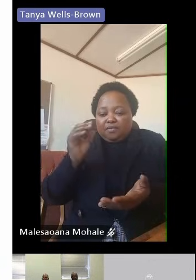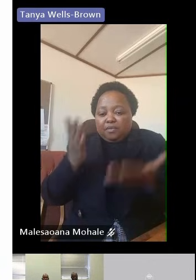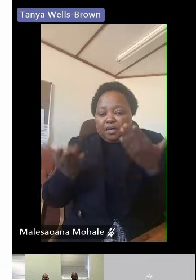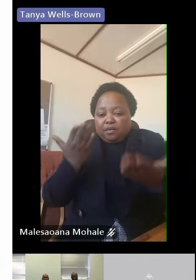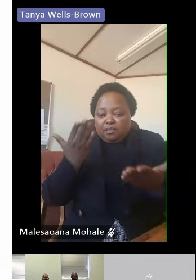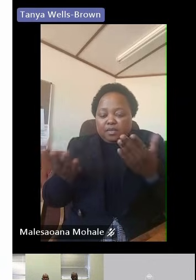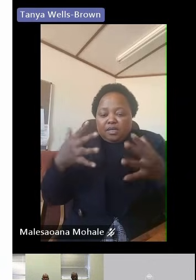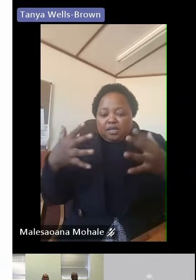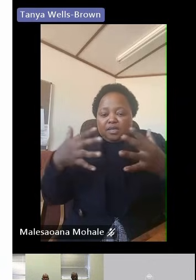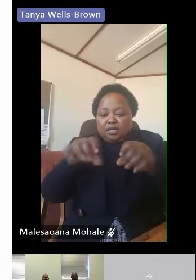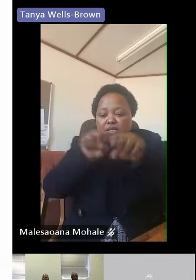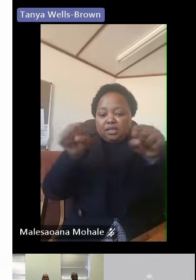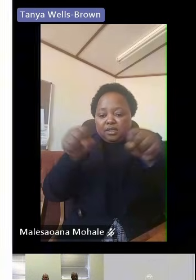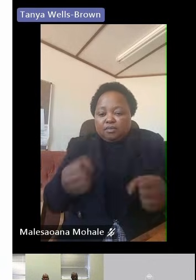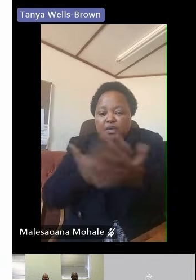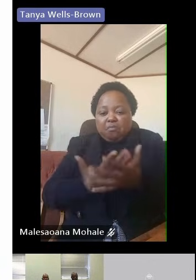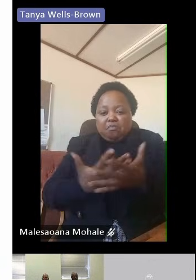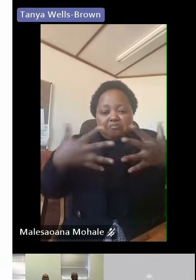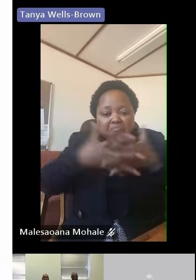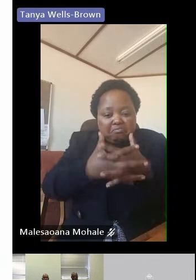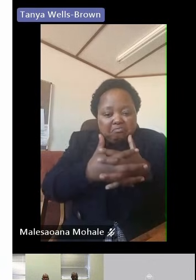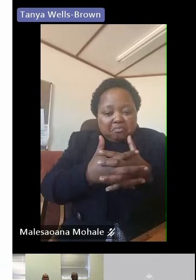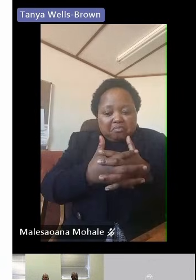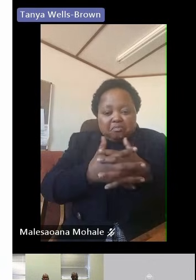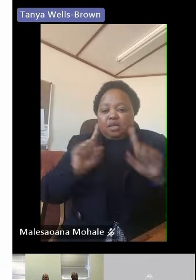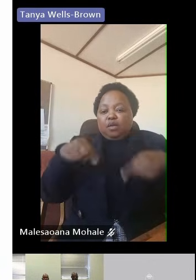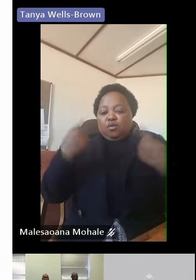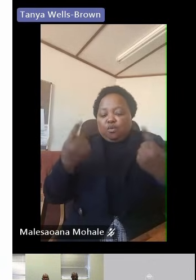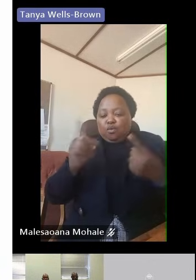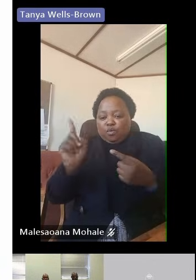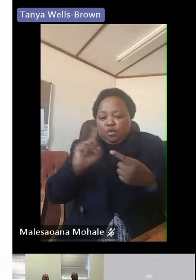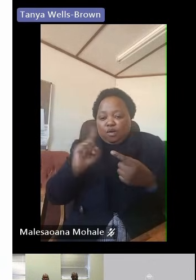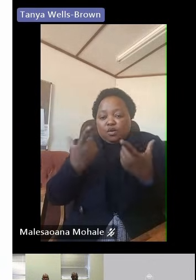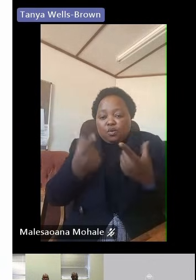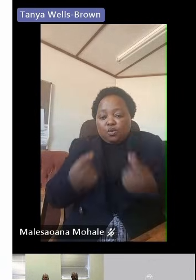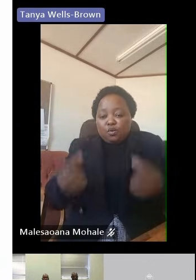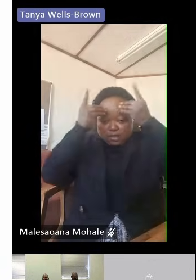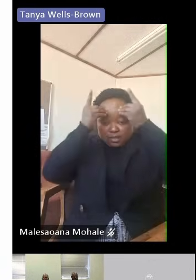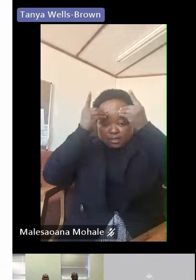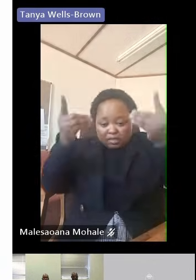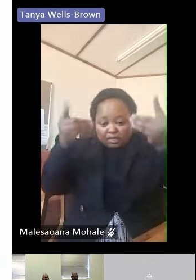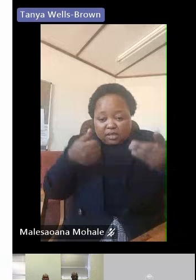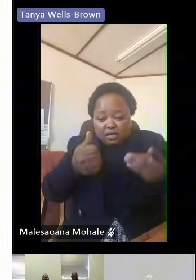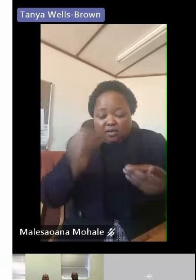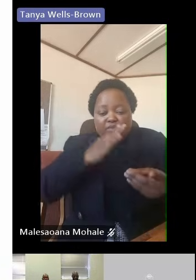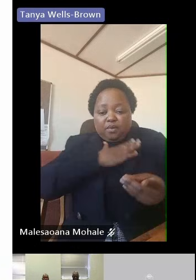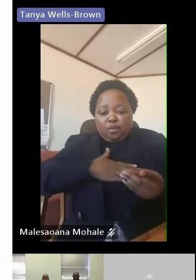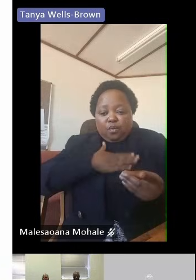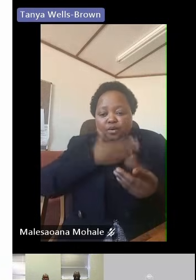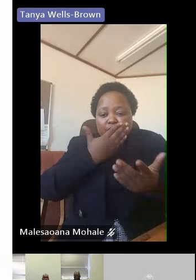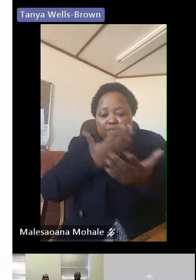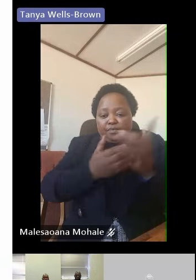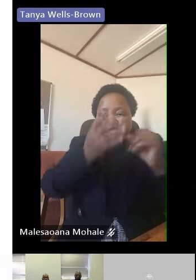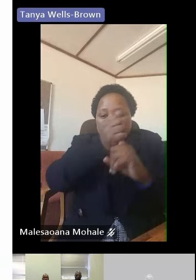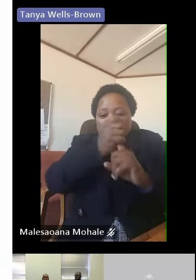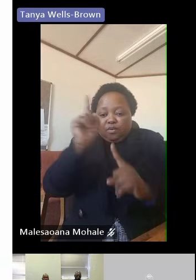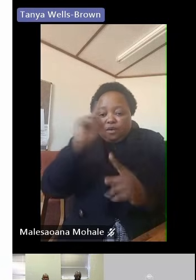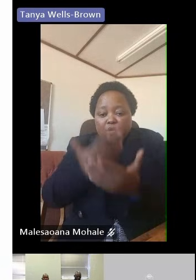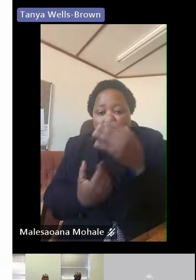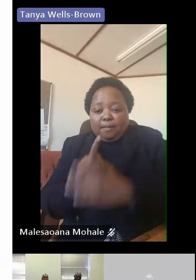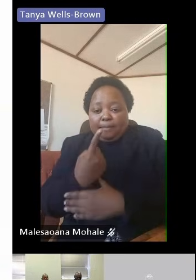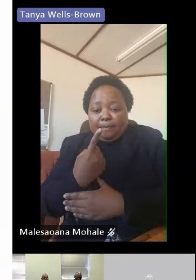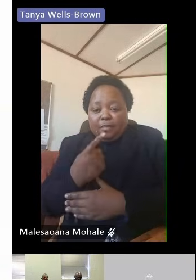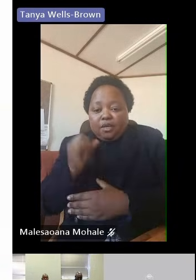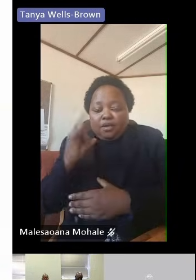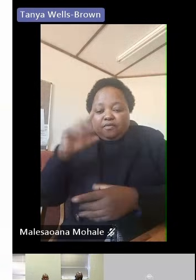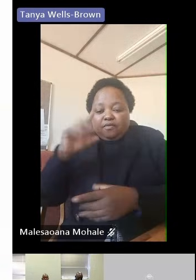can't make decisions about what they actually want to happen from either a legal perspective